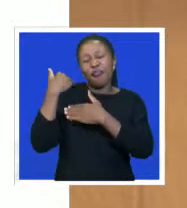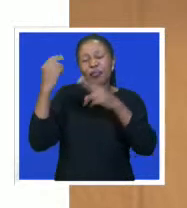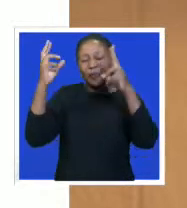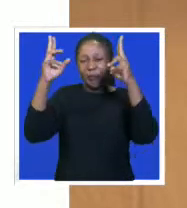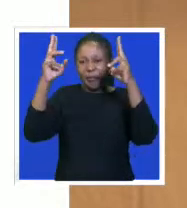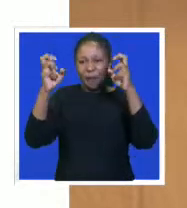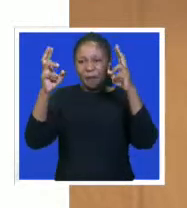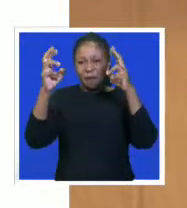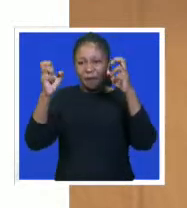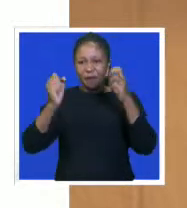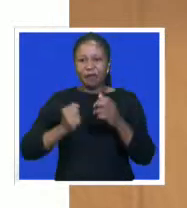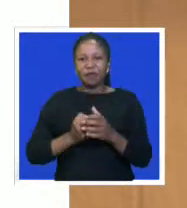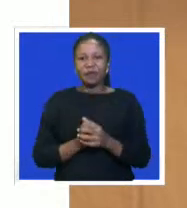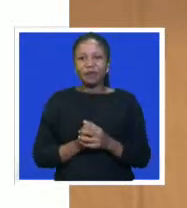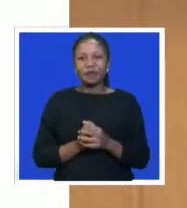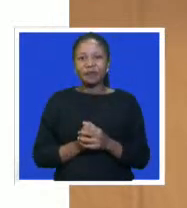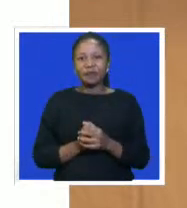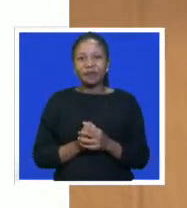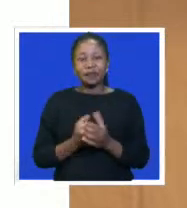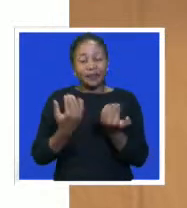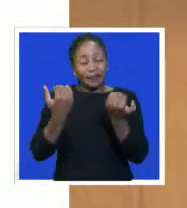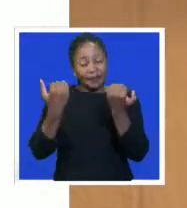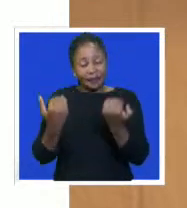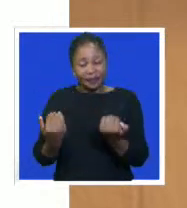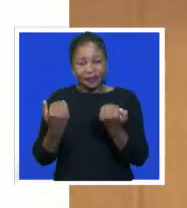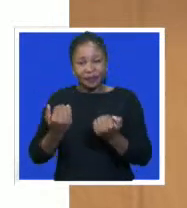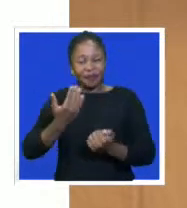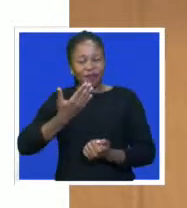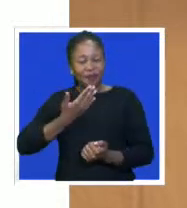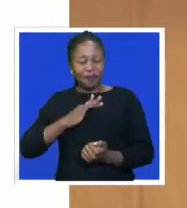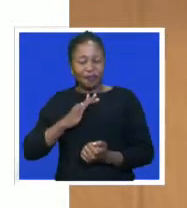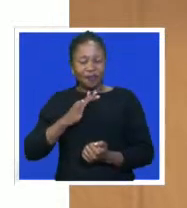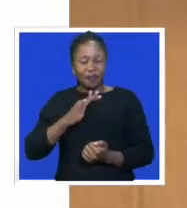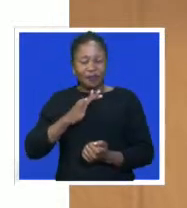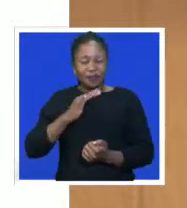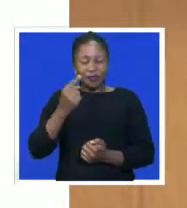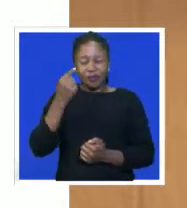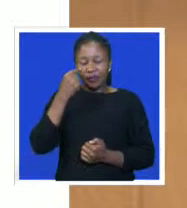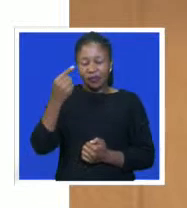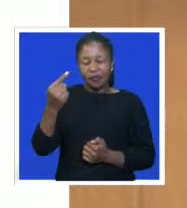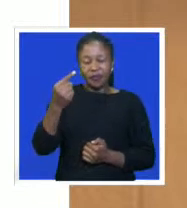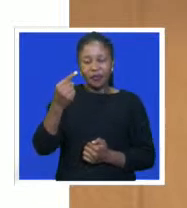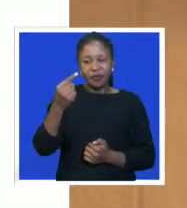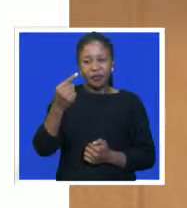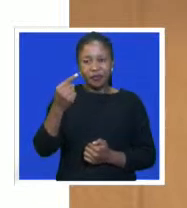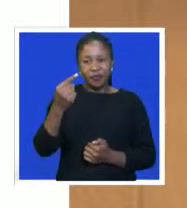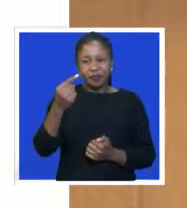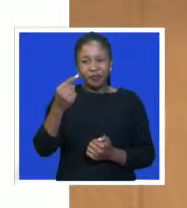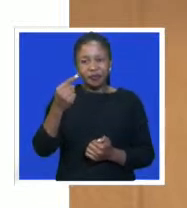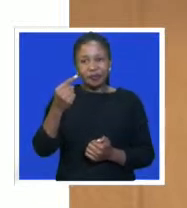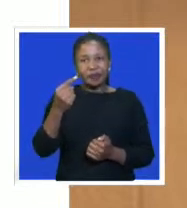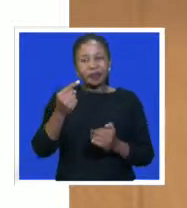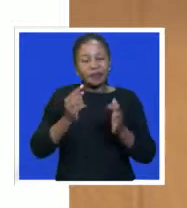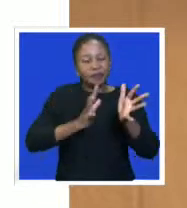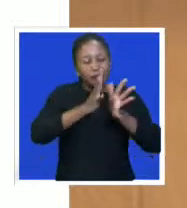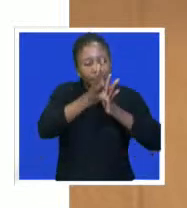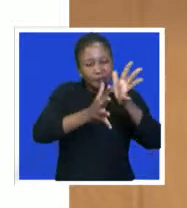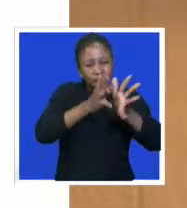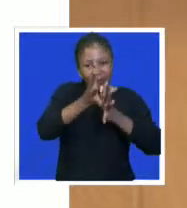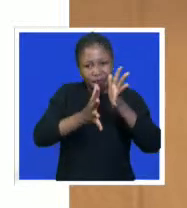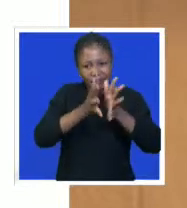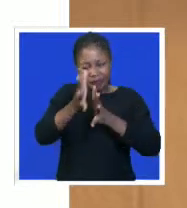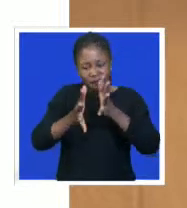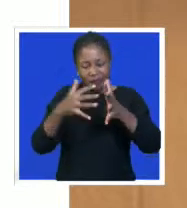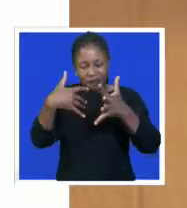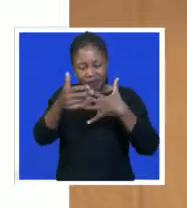is narrative tools. Now, the style for this particular genre or particular type of writing, if